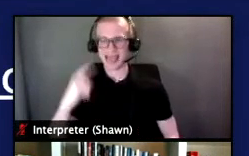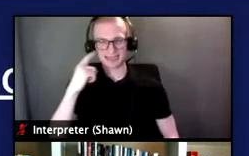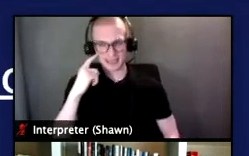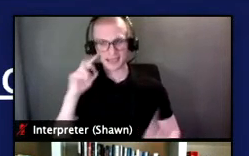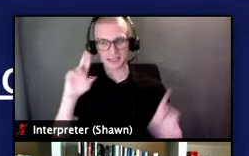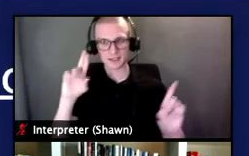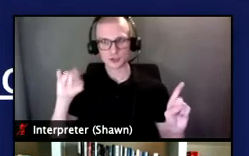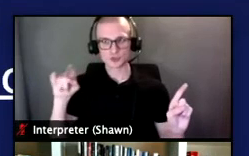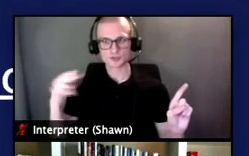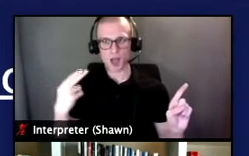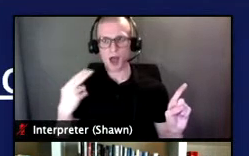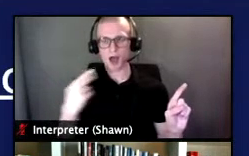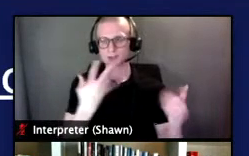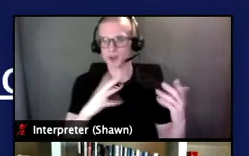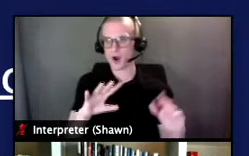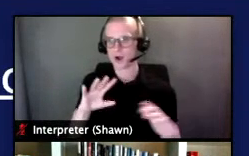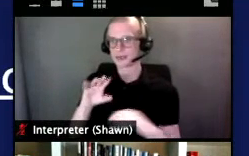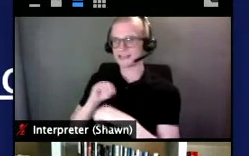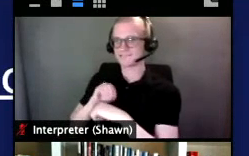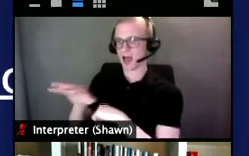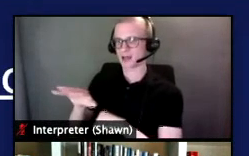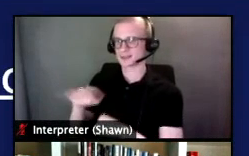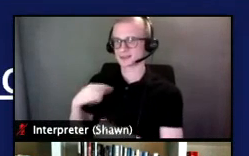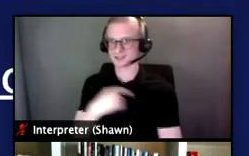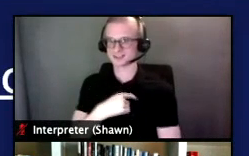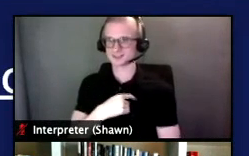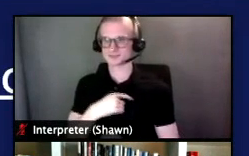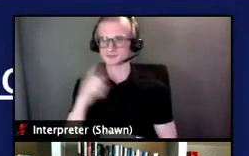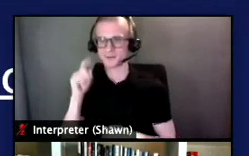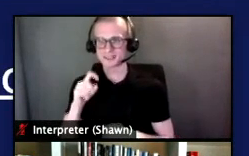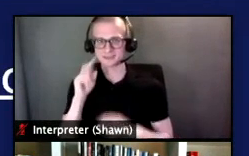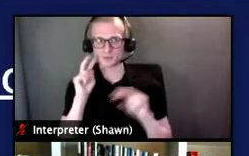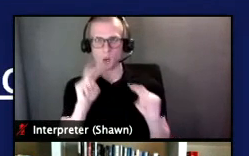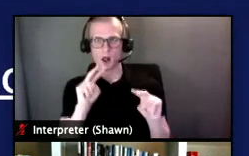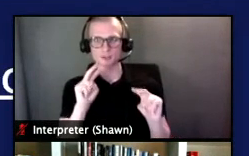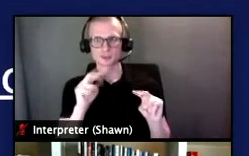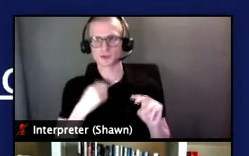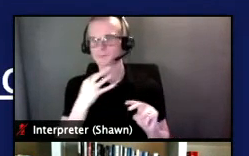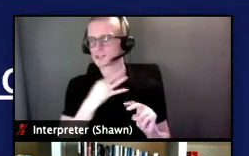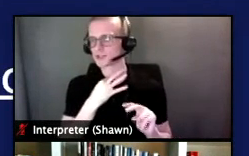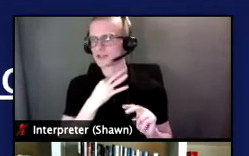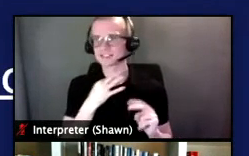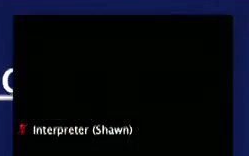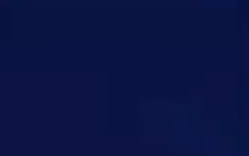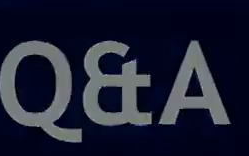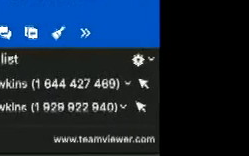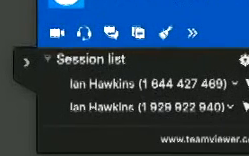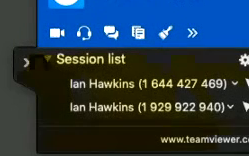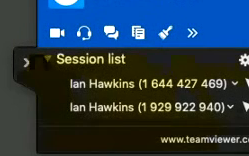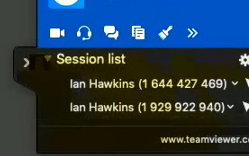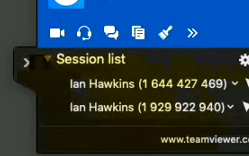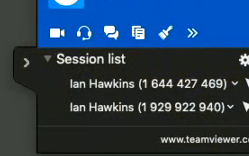be vigilant. So I'm wondering what's going on here. Thank you very much.